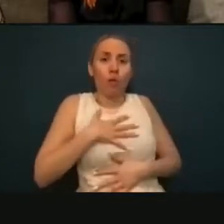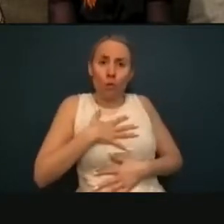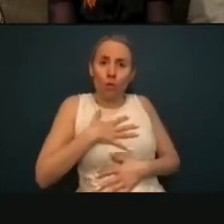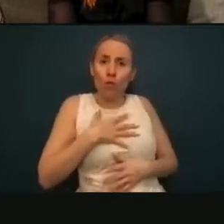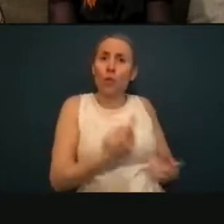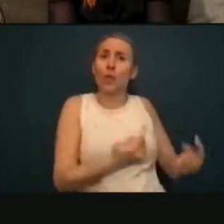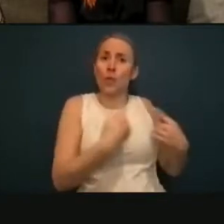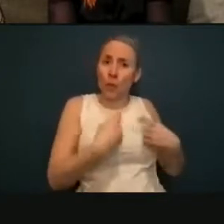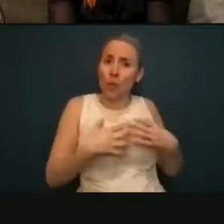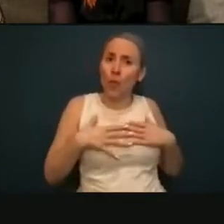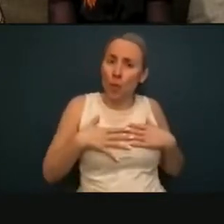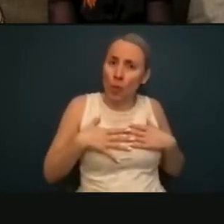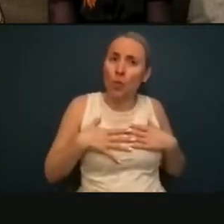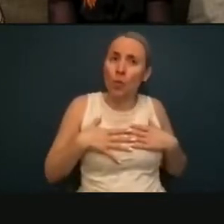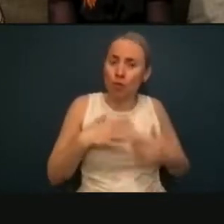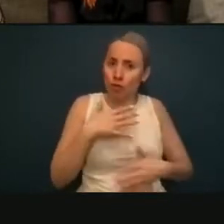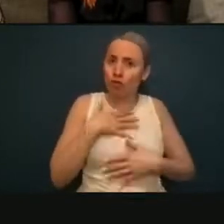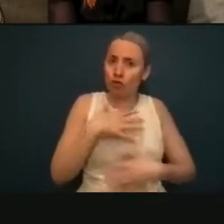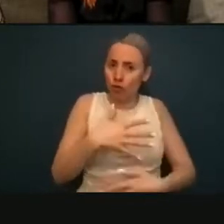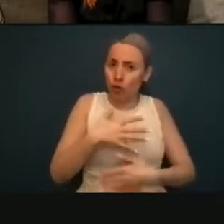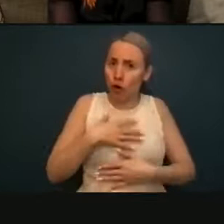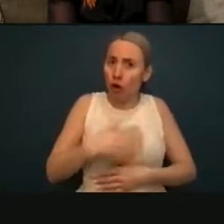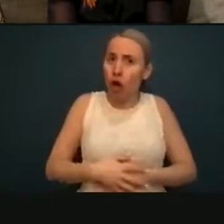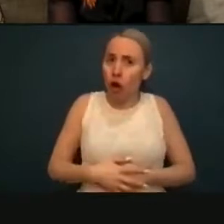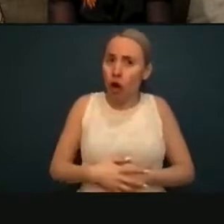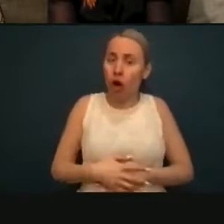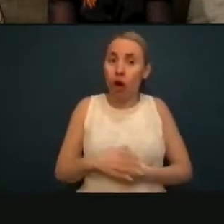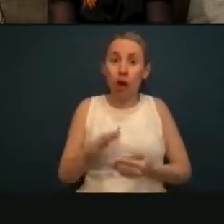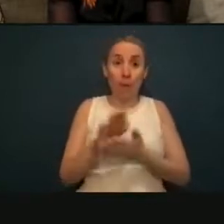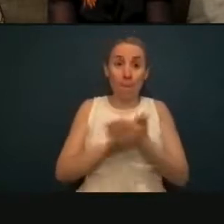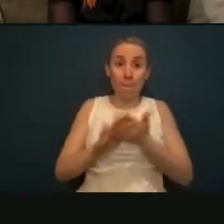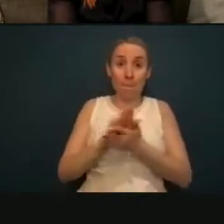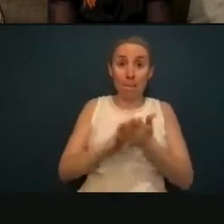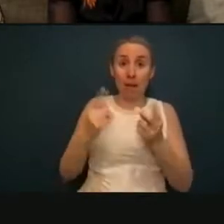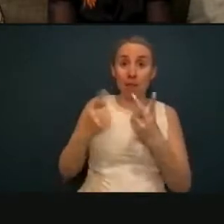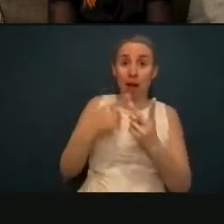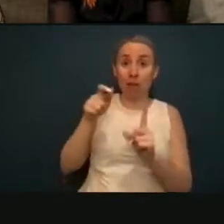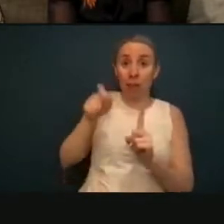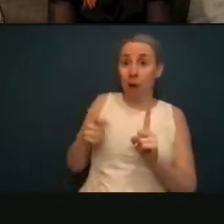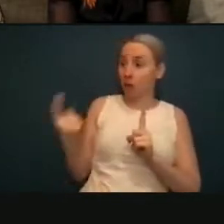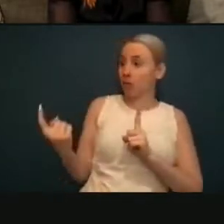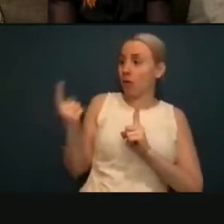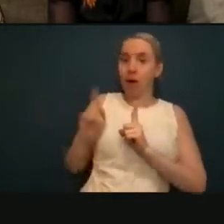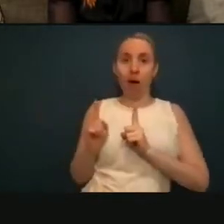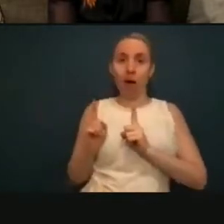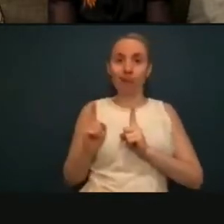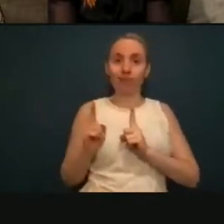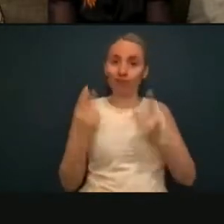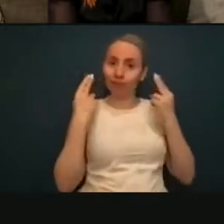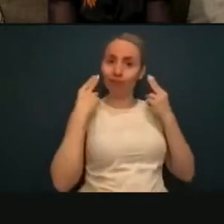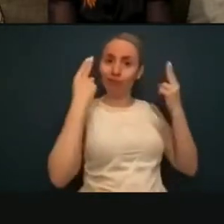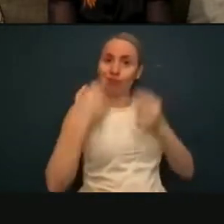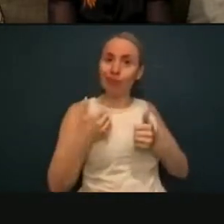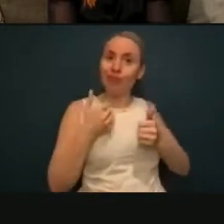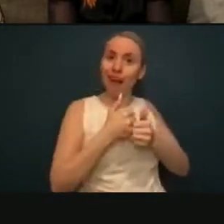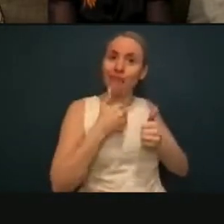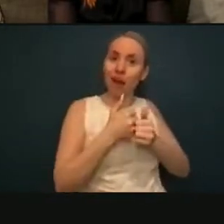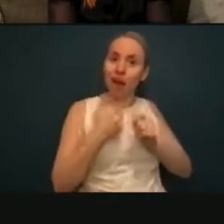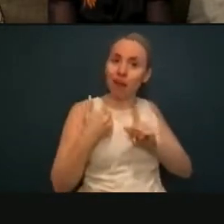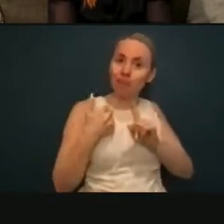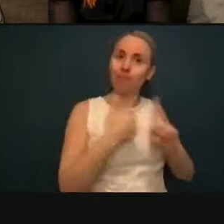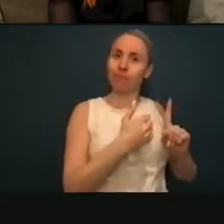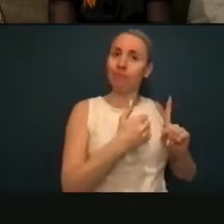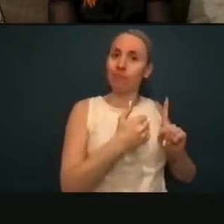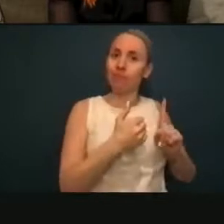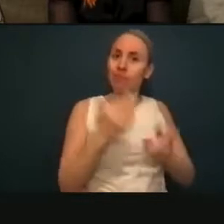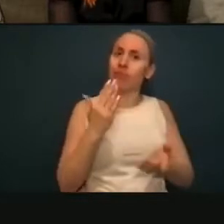it is important to have someone there that can also advocate for you, because I think a lot of the time with anyone with a different accessible